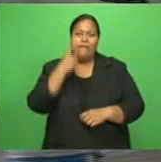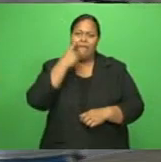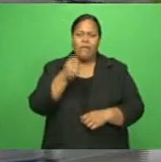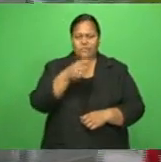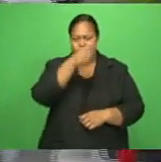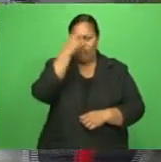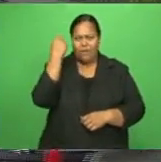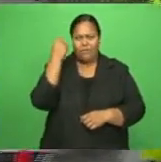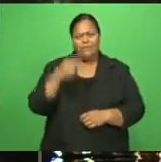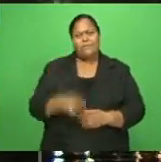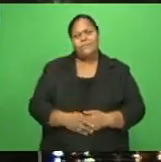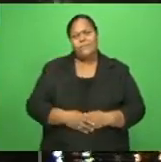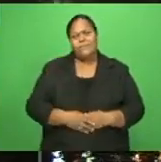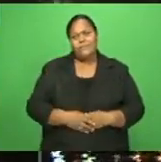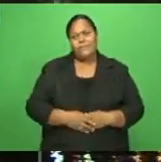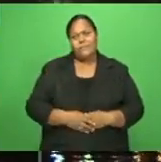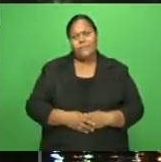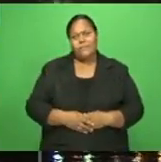drunk.